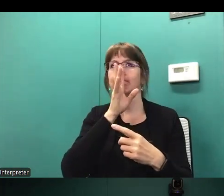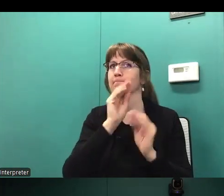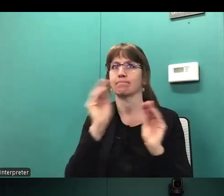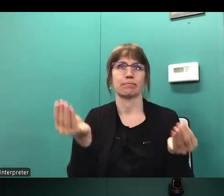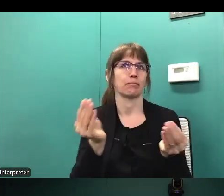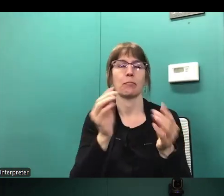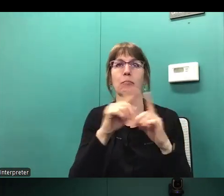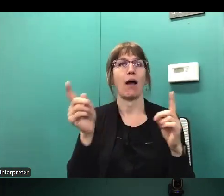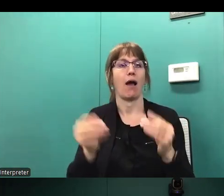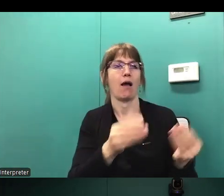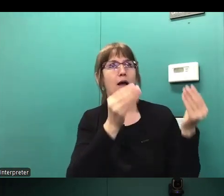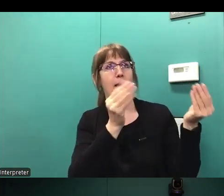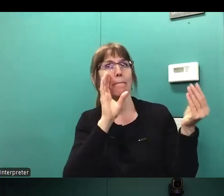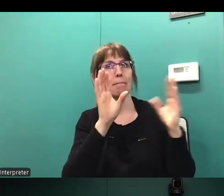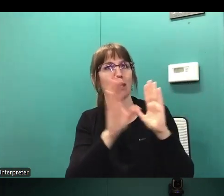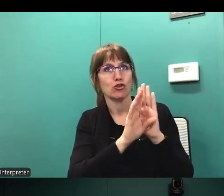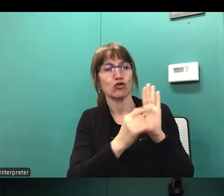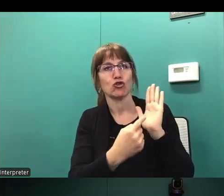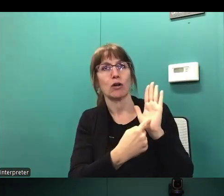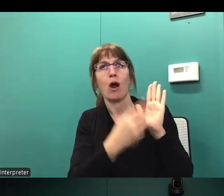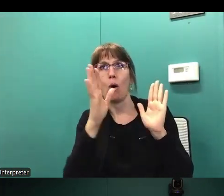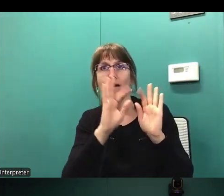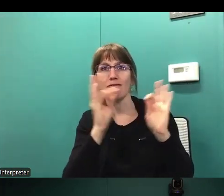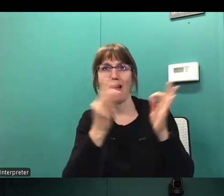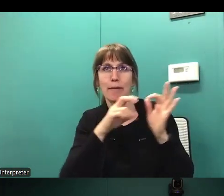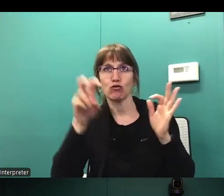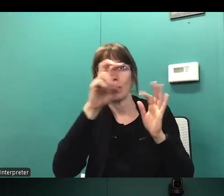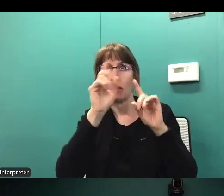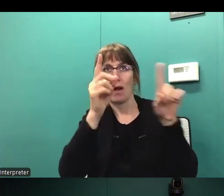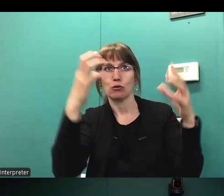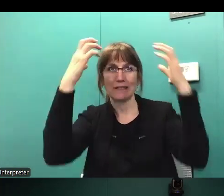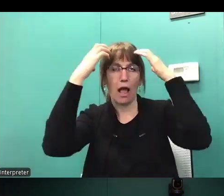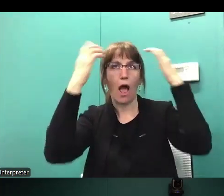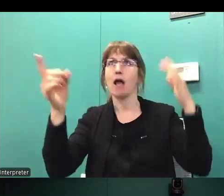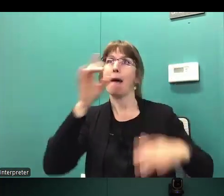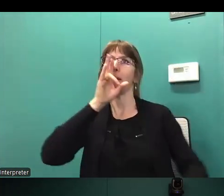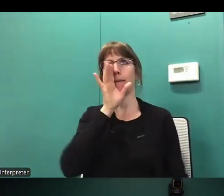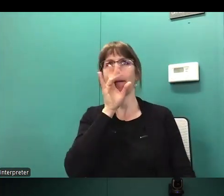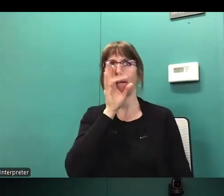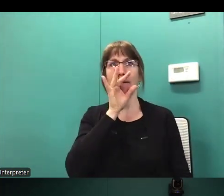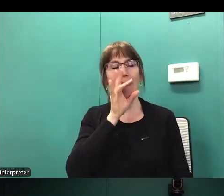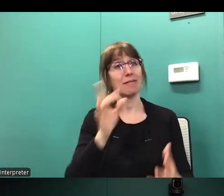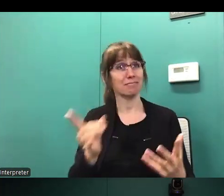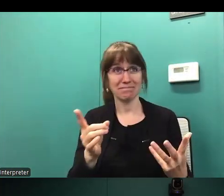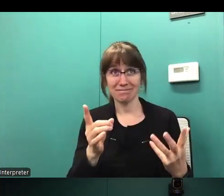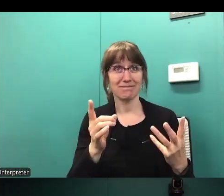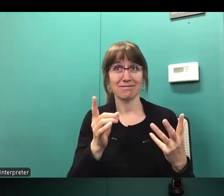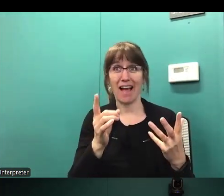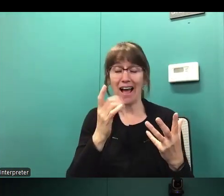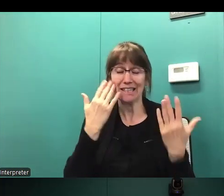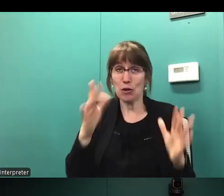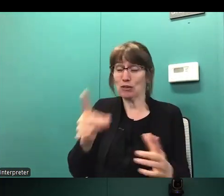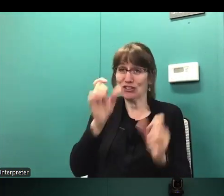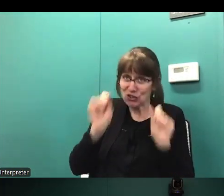up a picture of her family trip with her whole family. And that girl was like we didn't even think she could